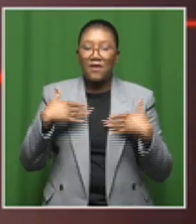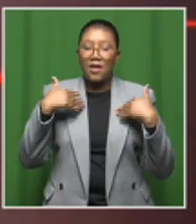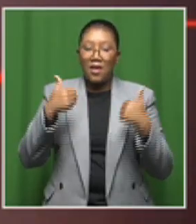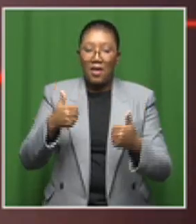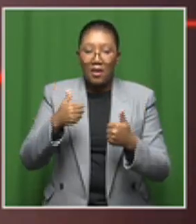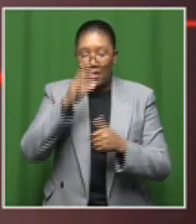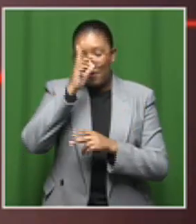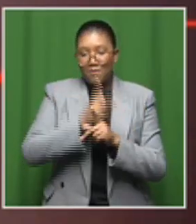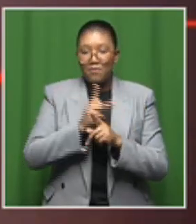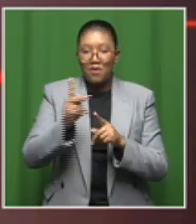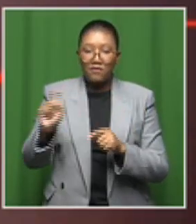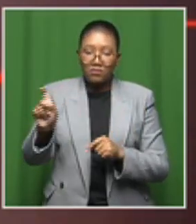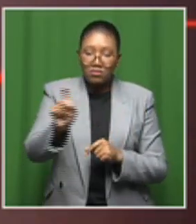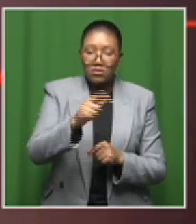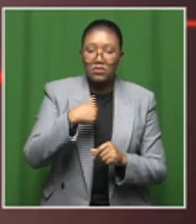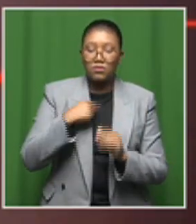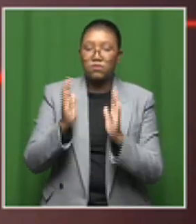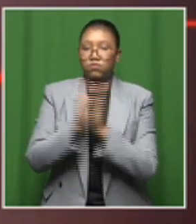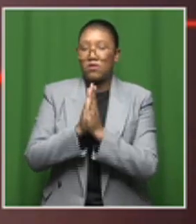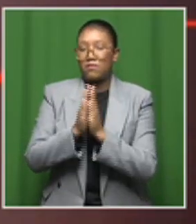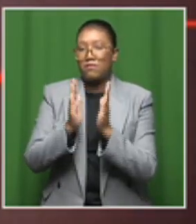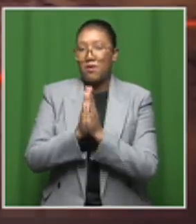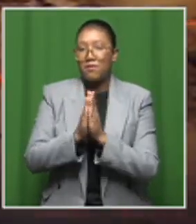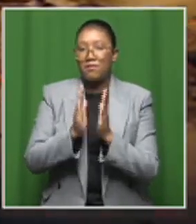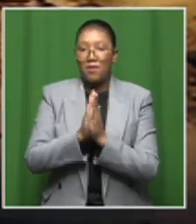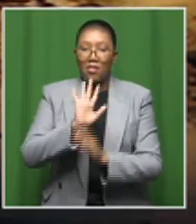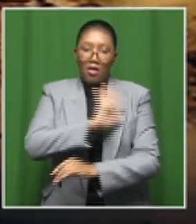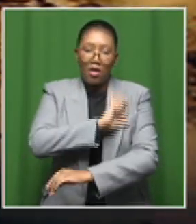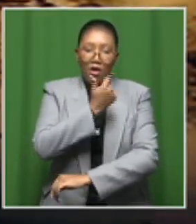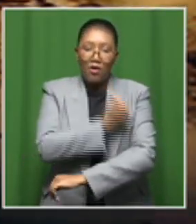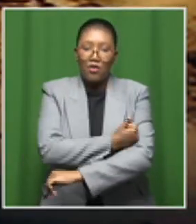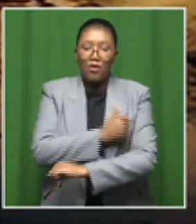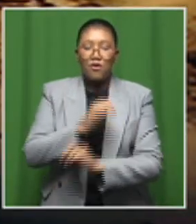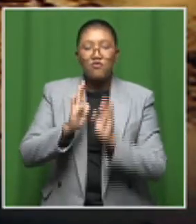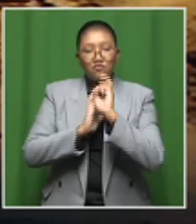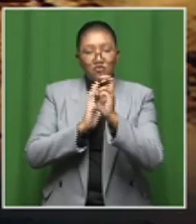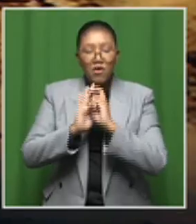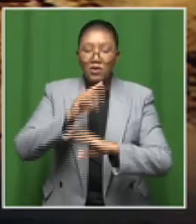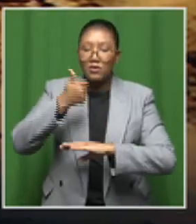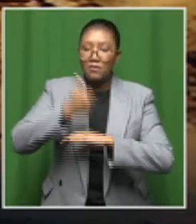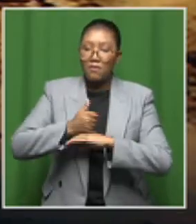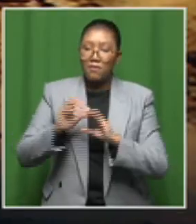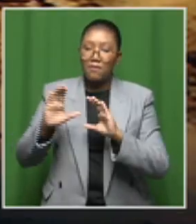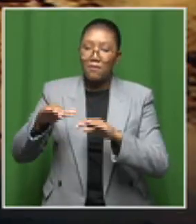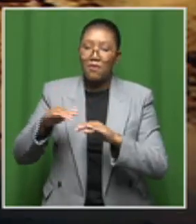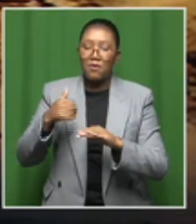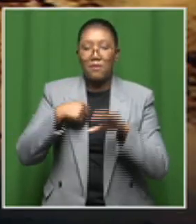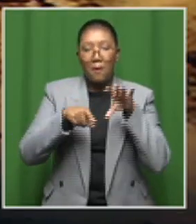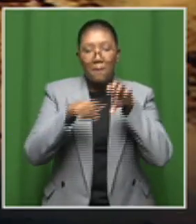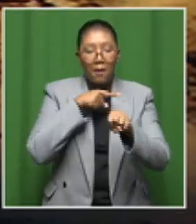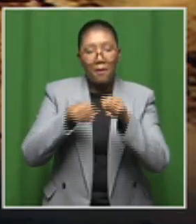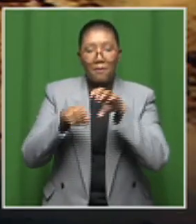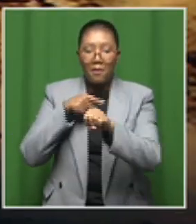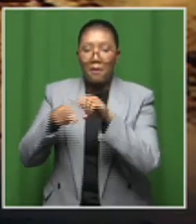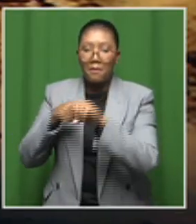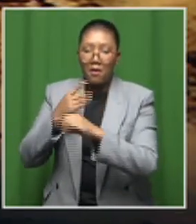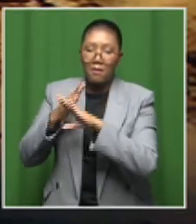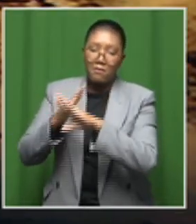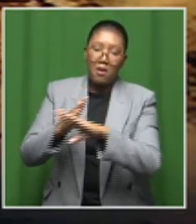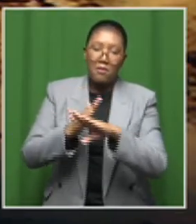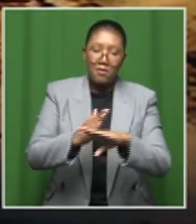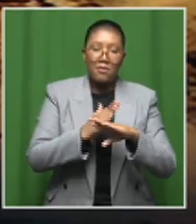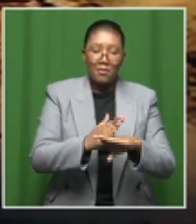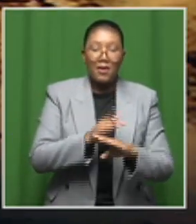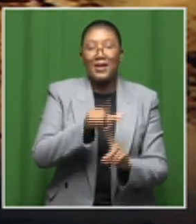are going out, and they are making sure, the regulatory authority are going out with this initiative to try and combat all of this. And that was, of course,